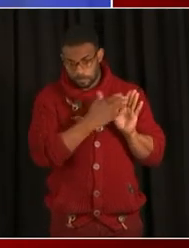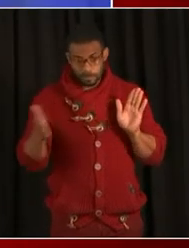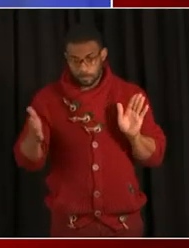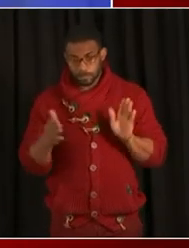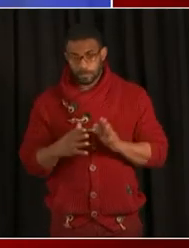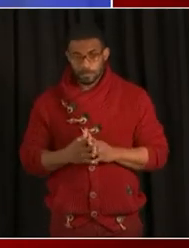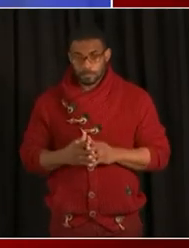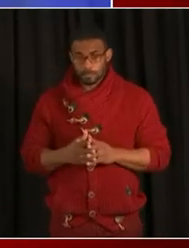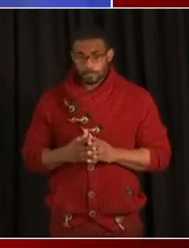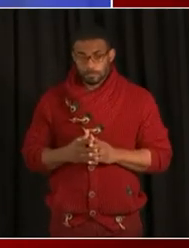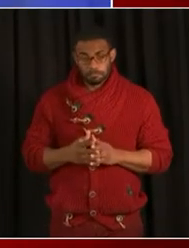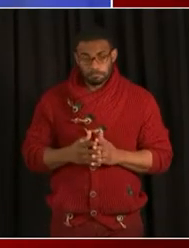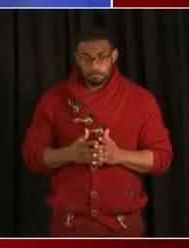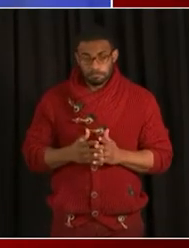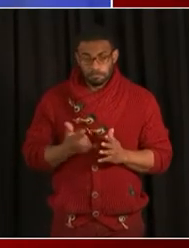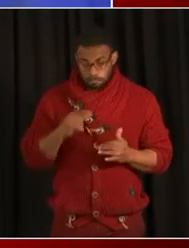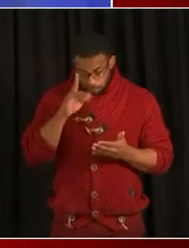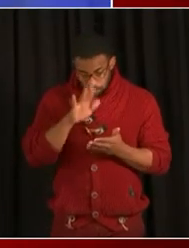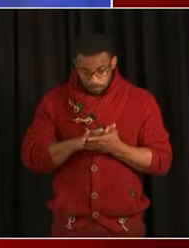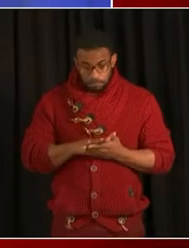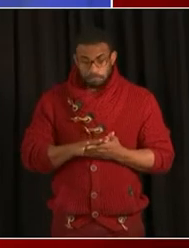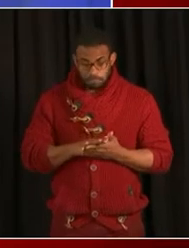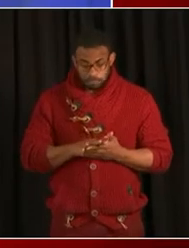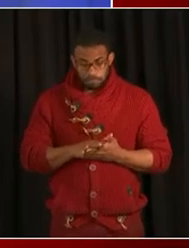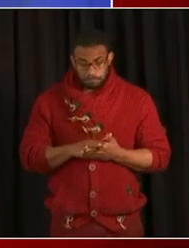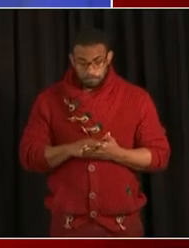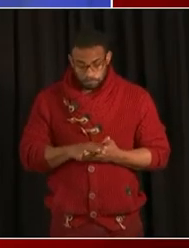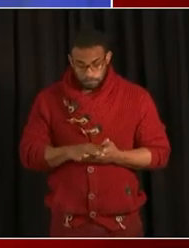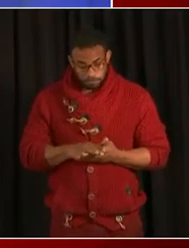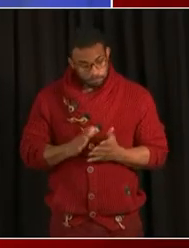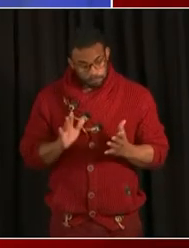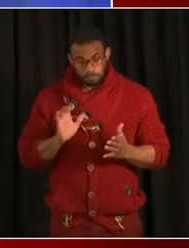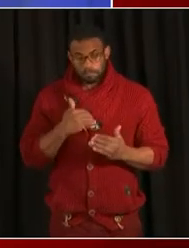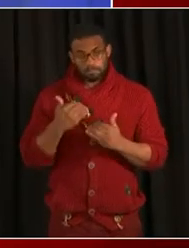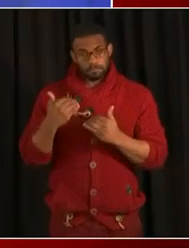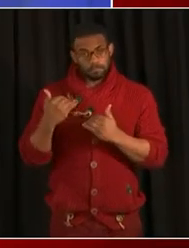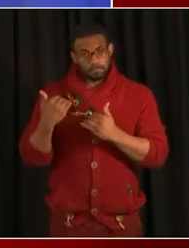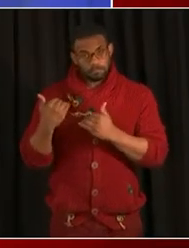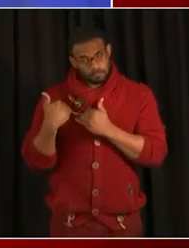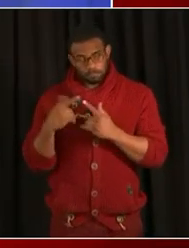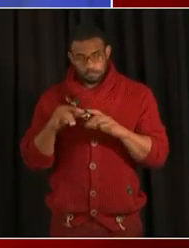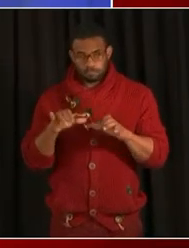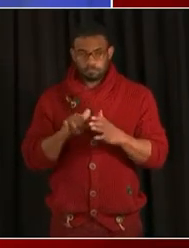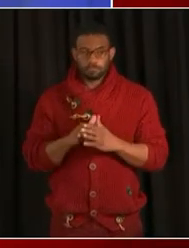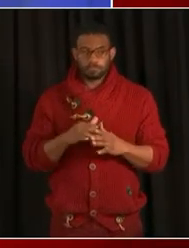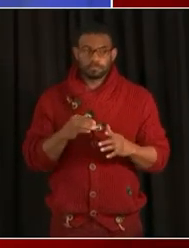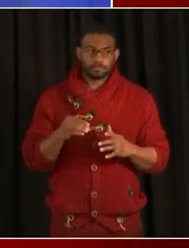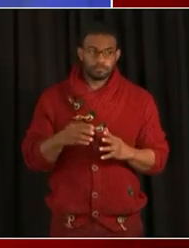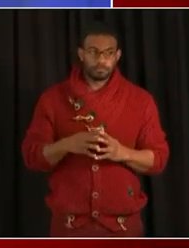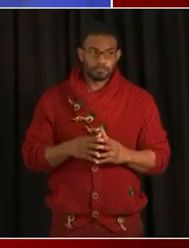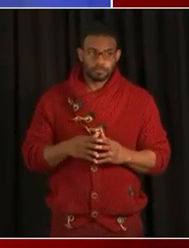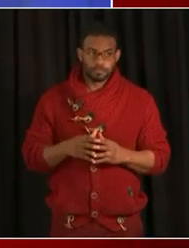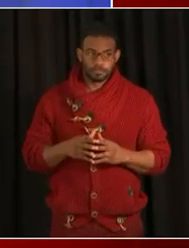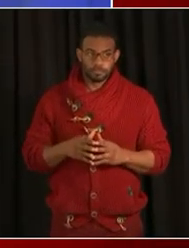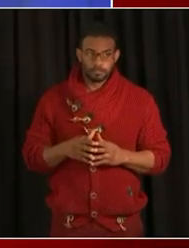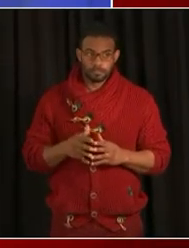of our venues. We believe that it's our civic duty to do that, and